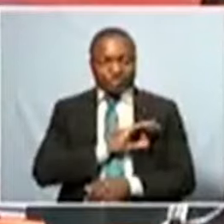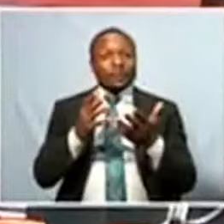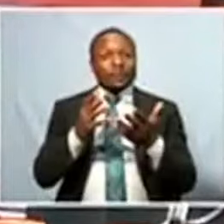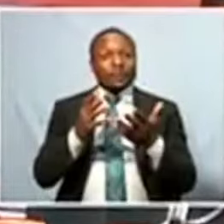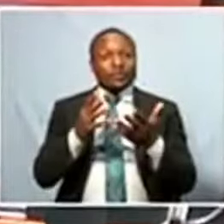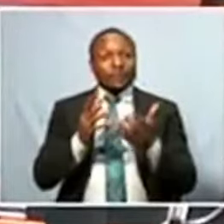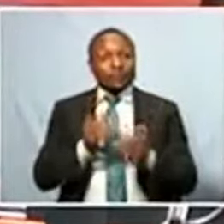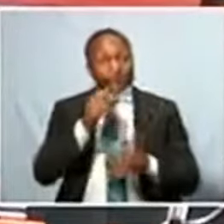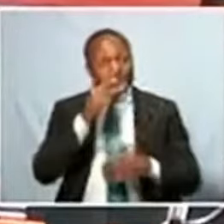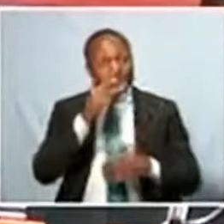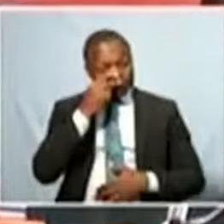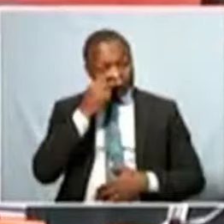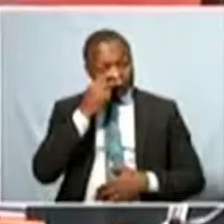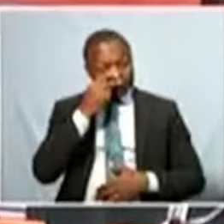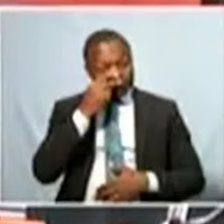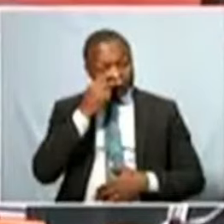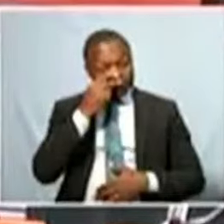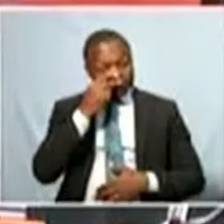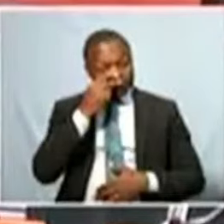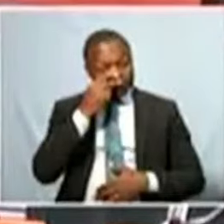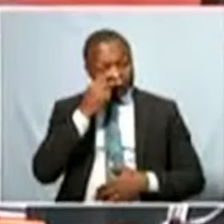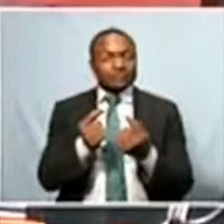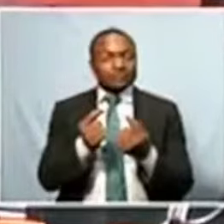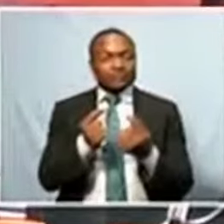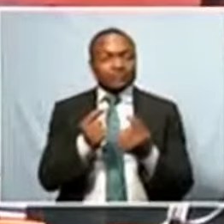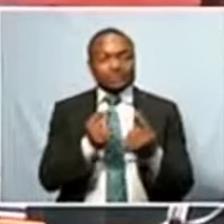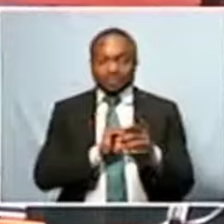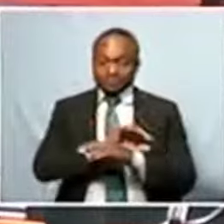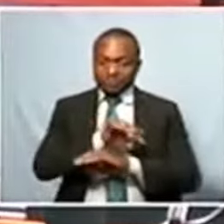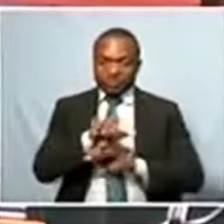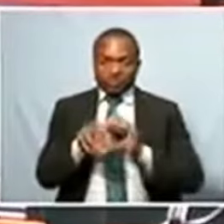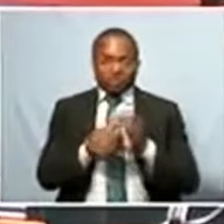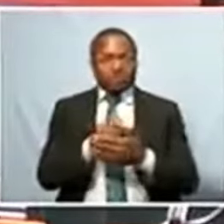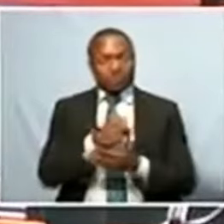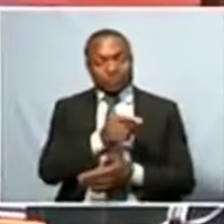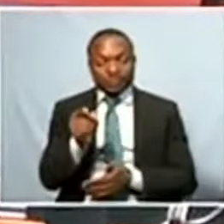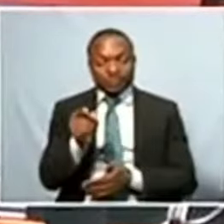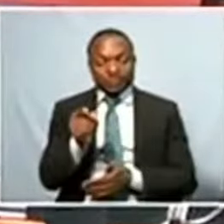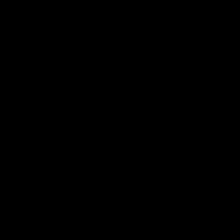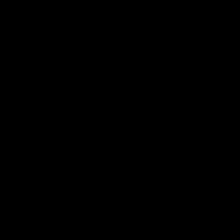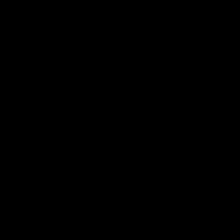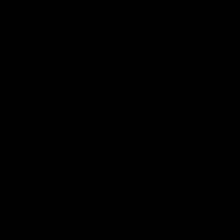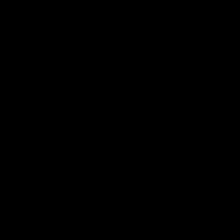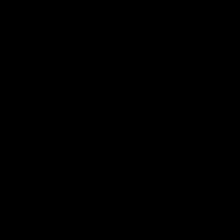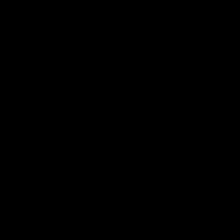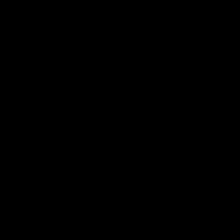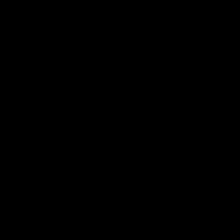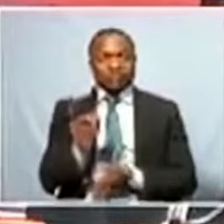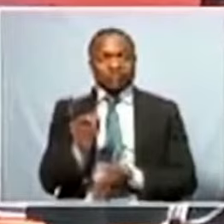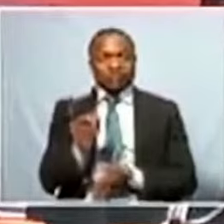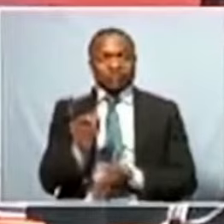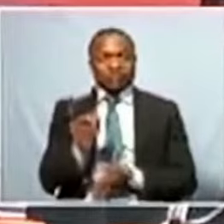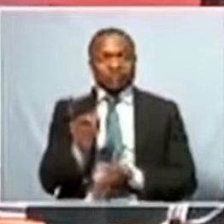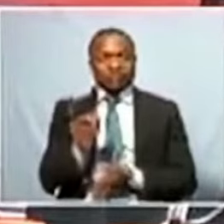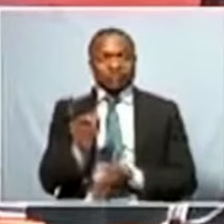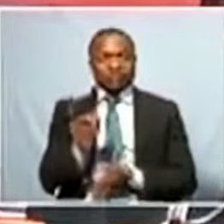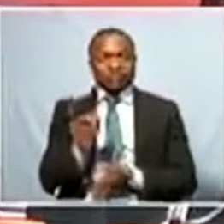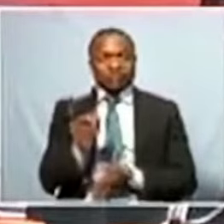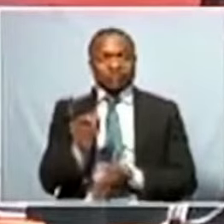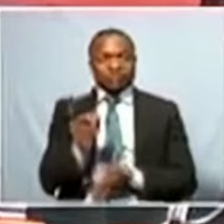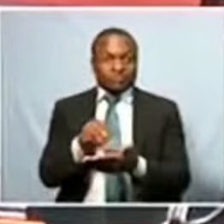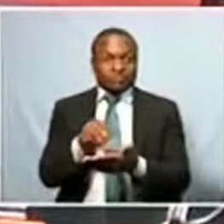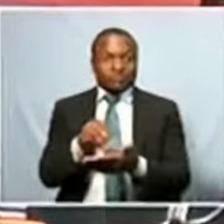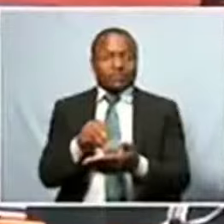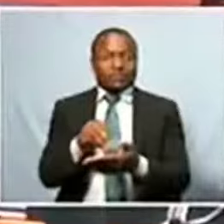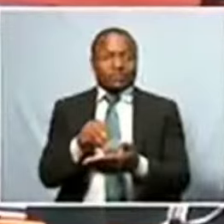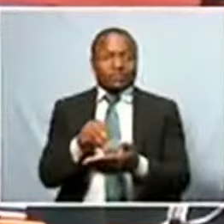like to see is a situation where all those who have been placed on